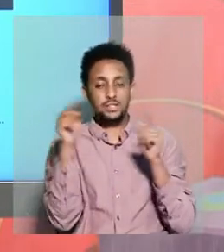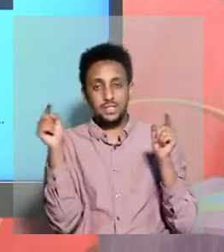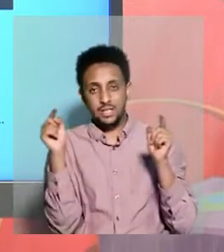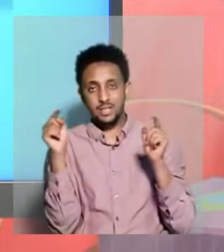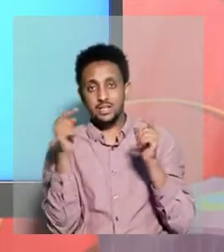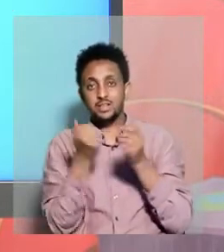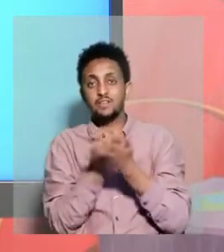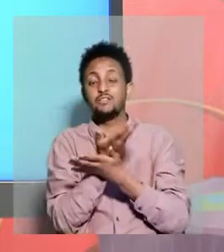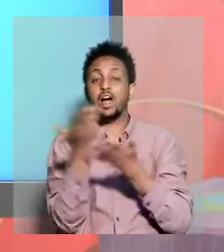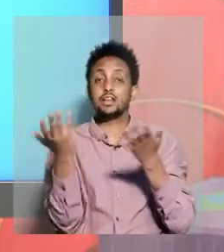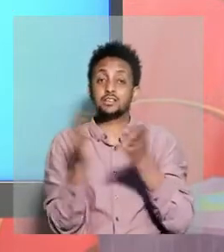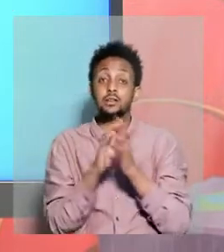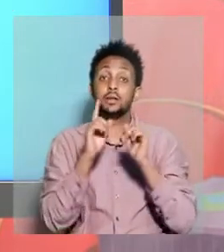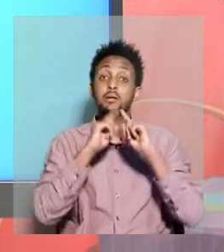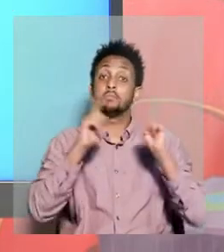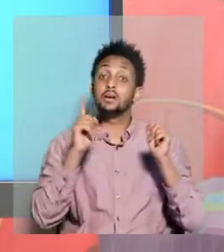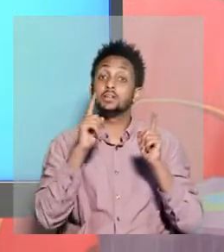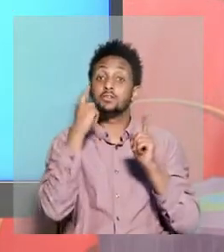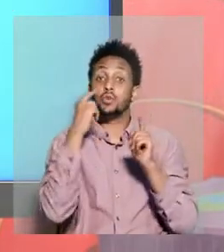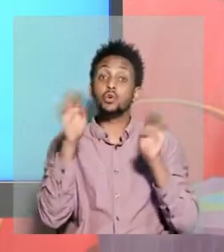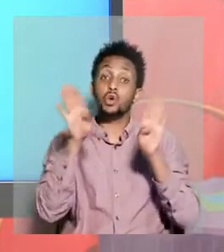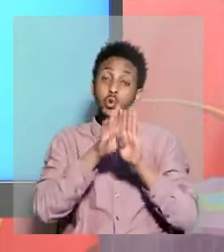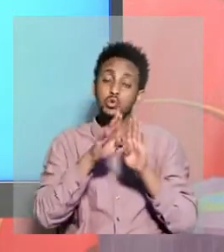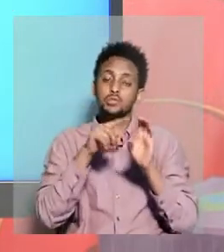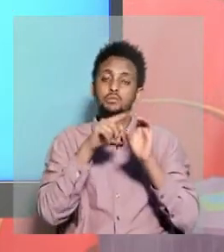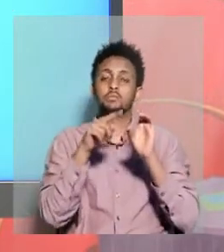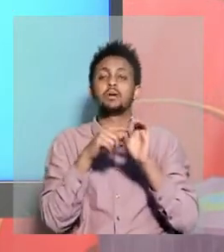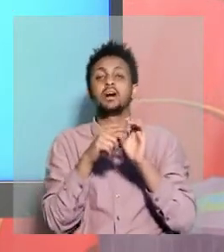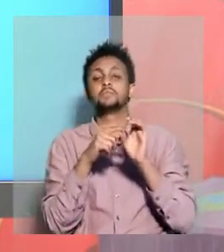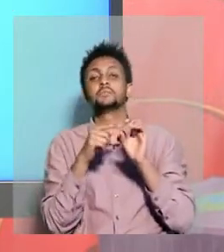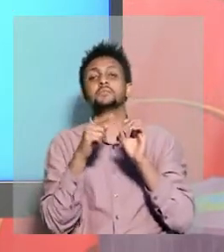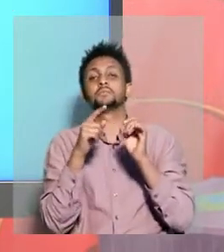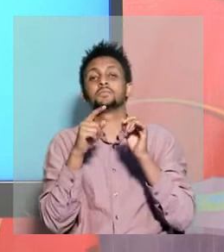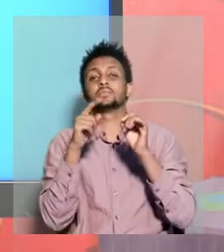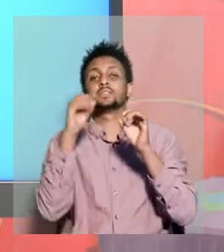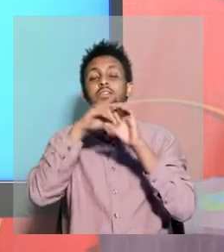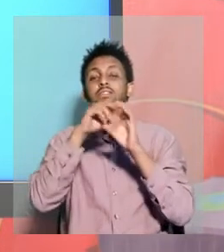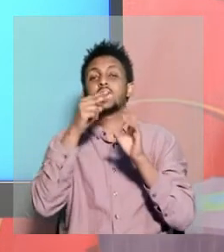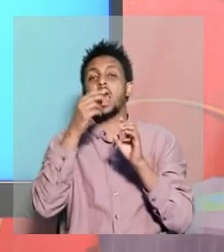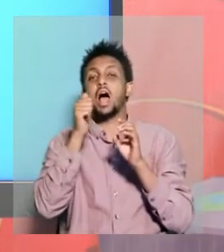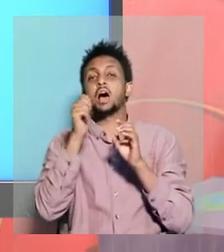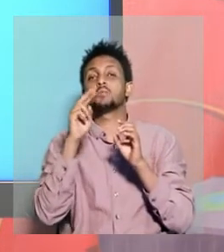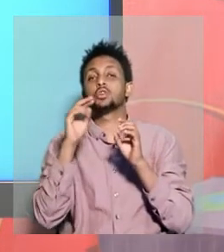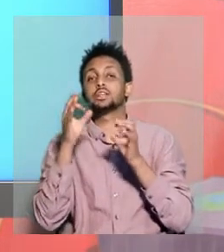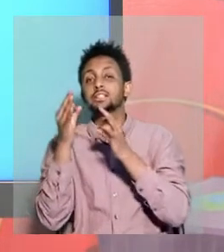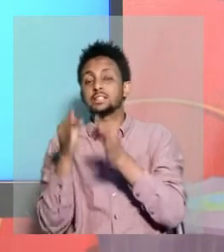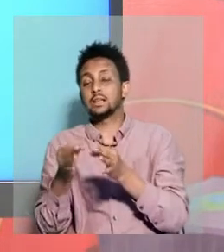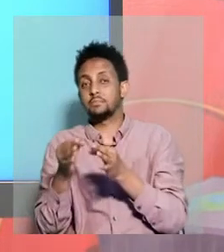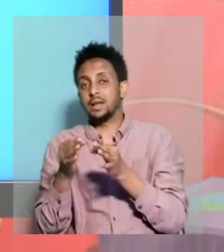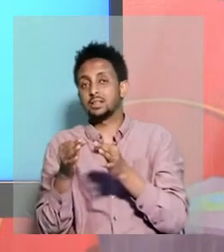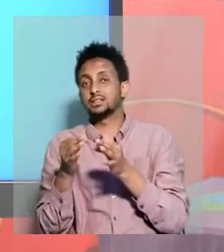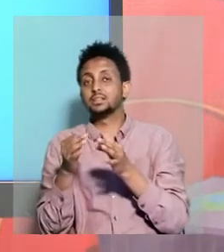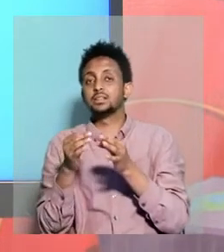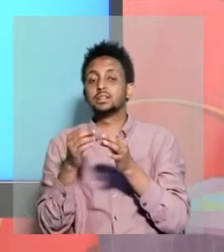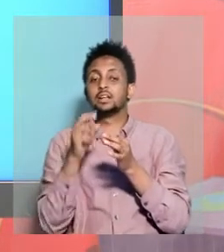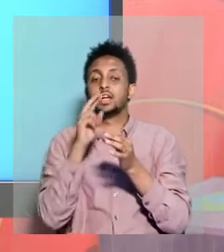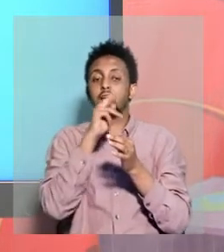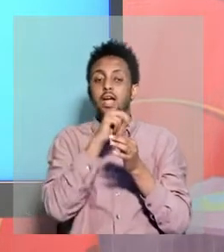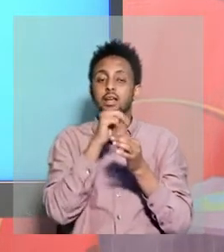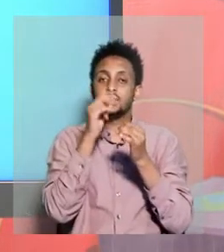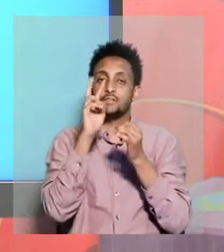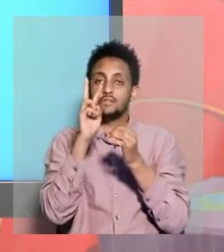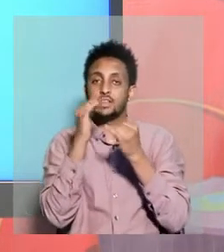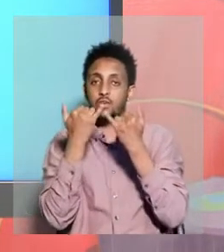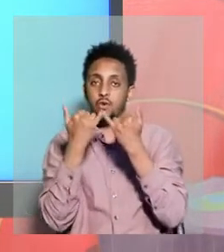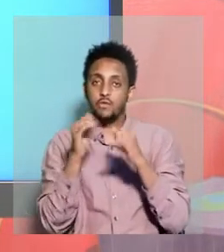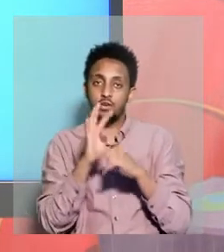device. But for closed pipe, the nth harmonics can be determined as n times v